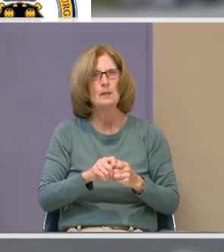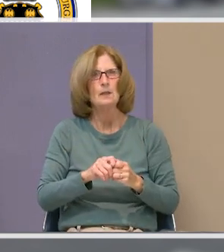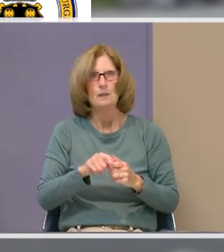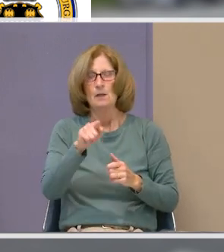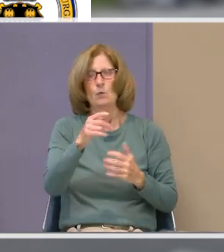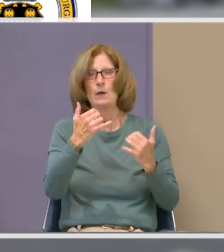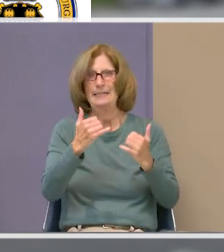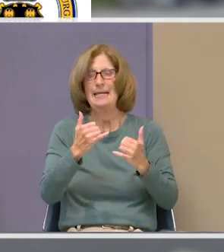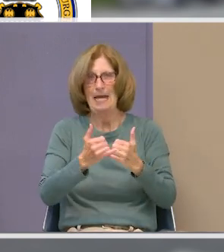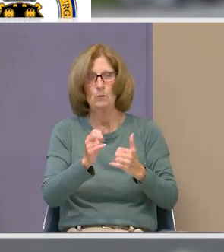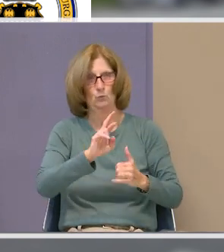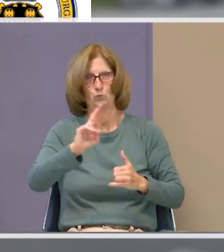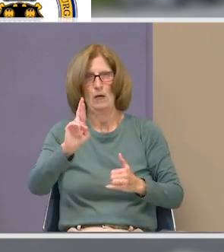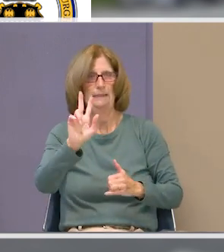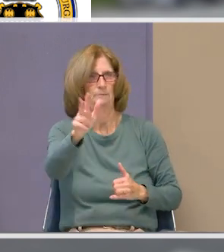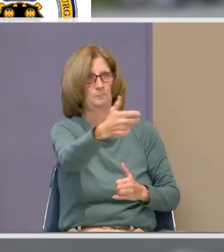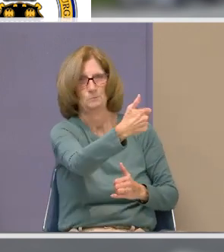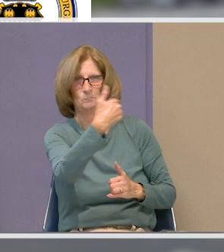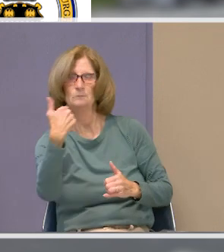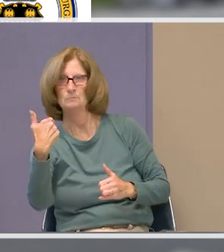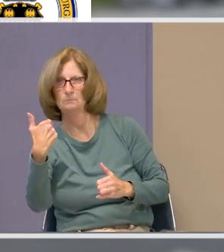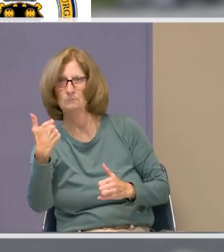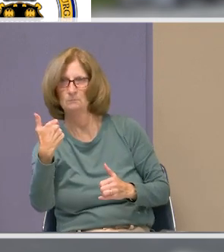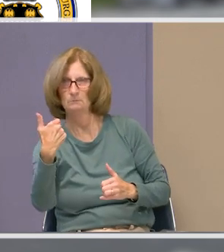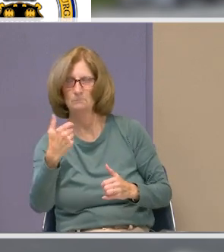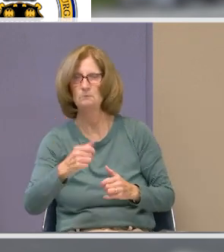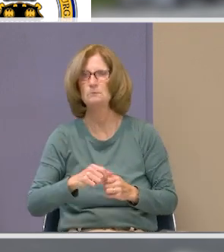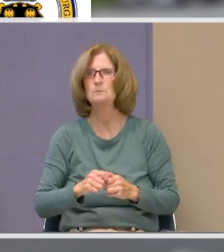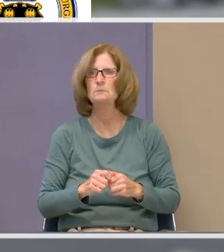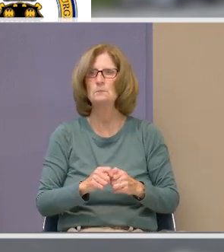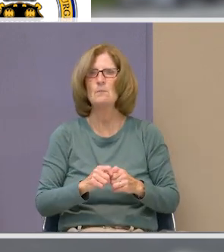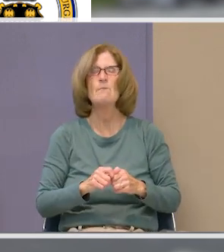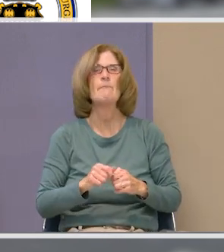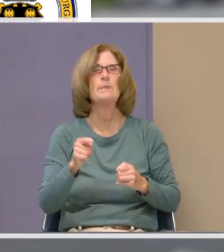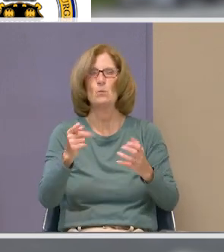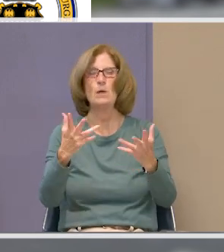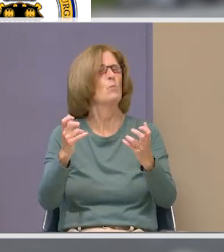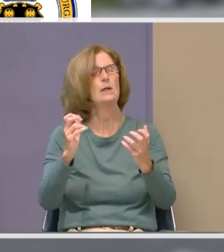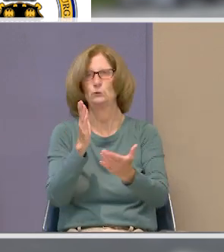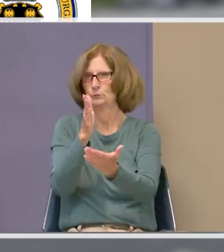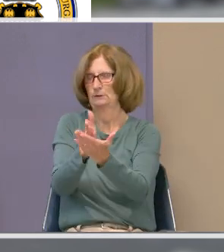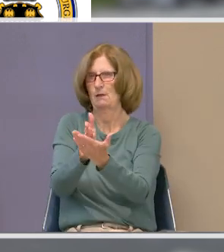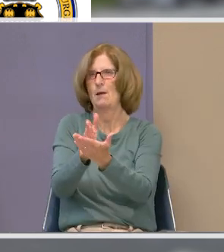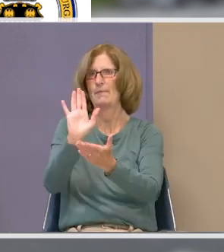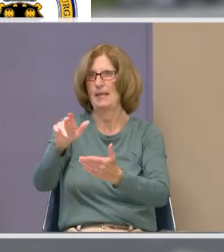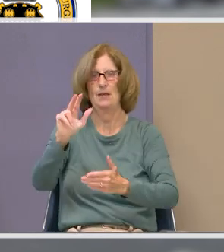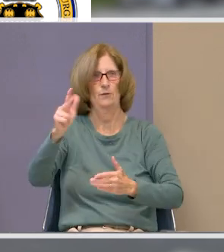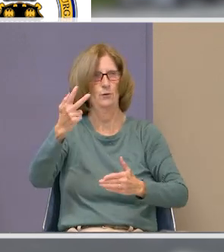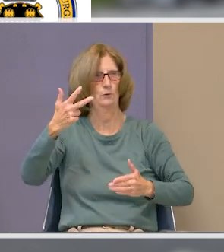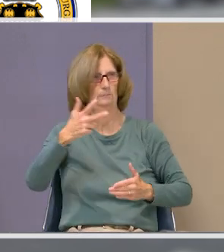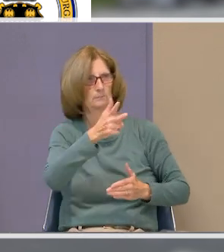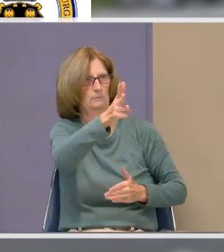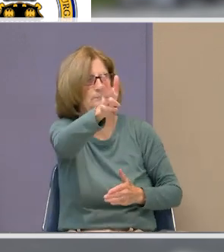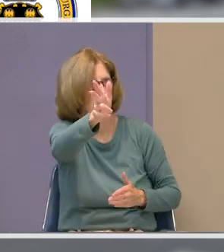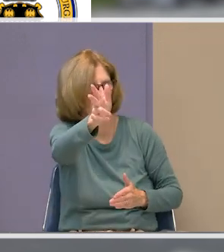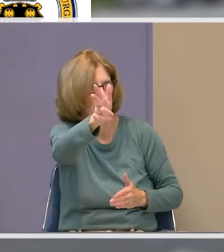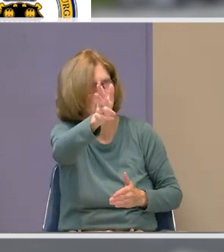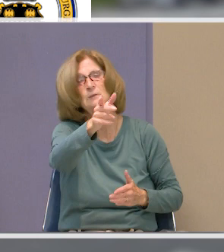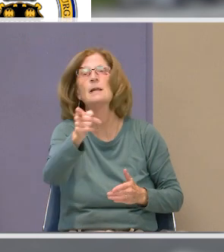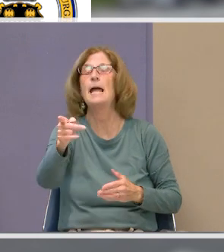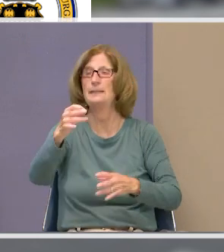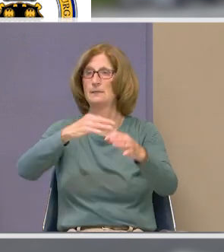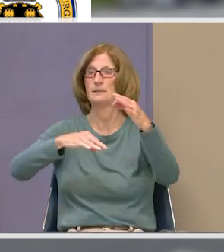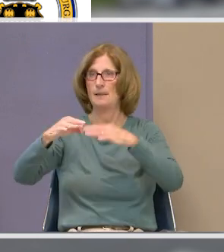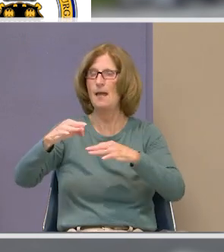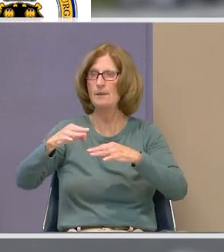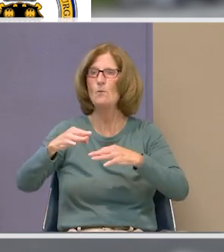right turn lane here currently. We are proposing to remove that right turn lane and extend the bike lane